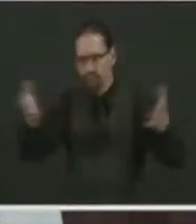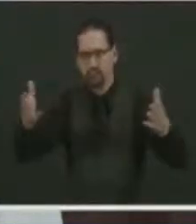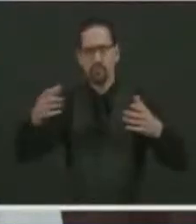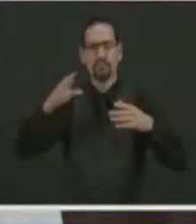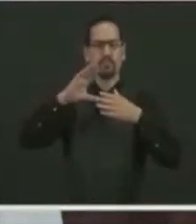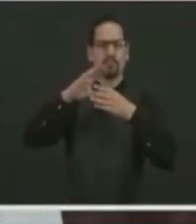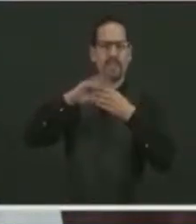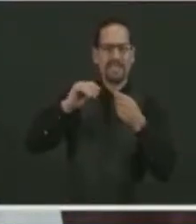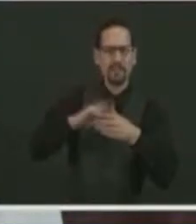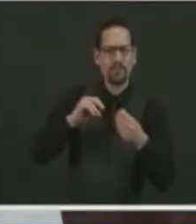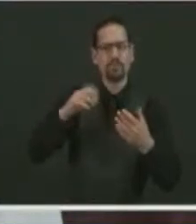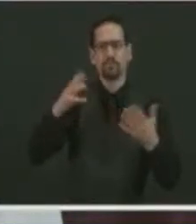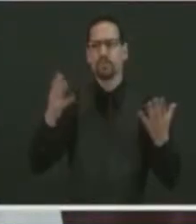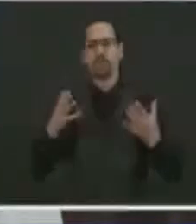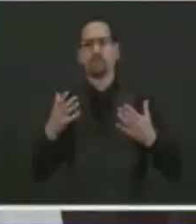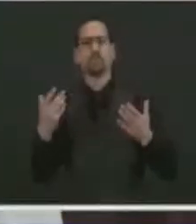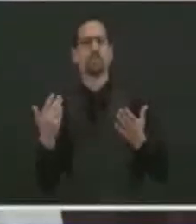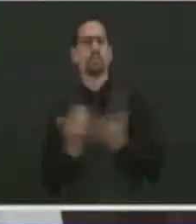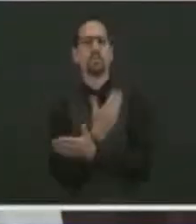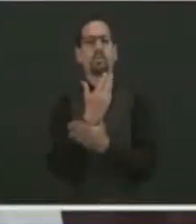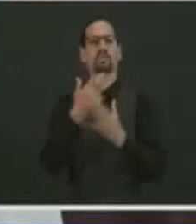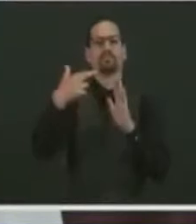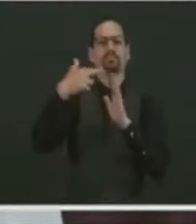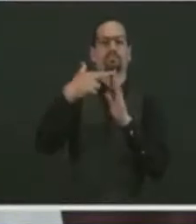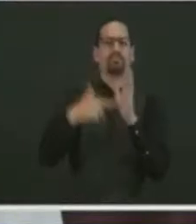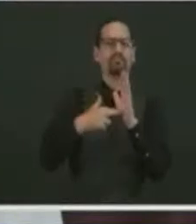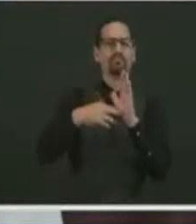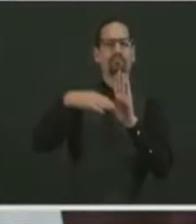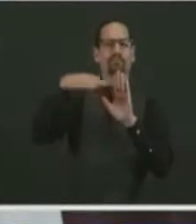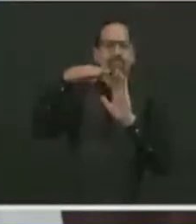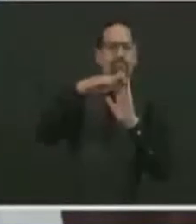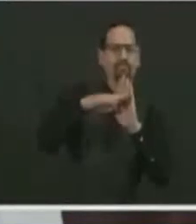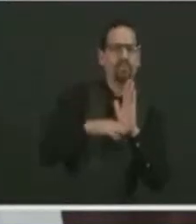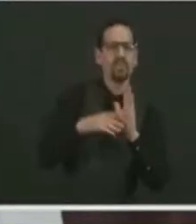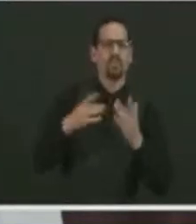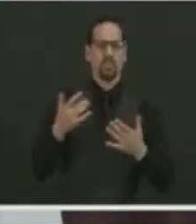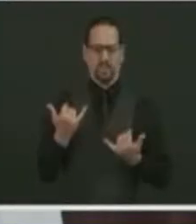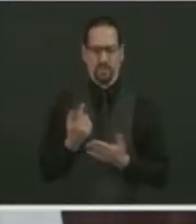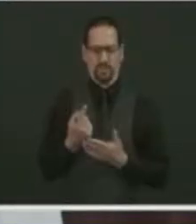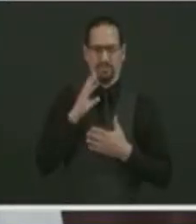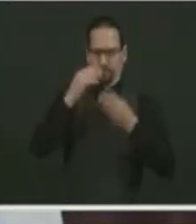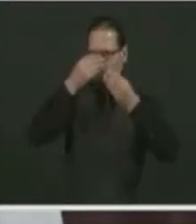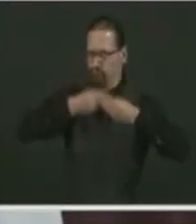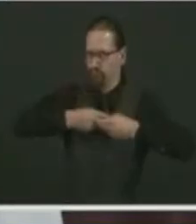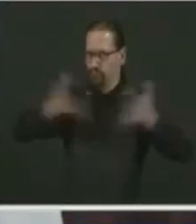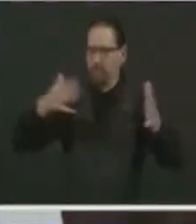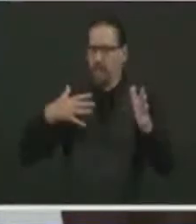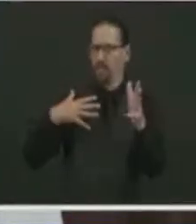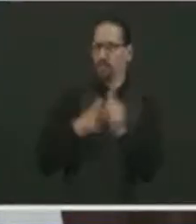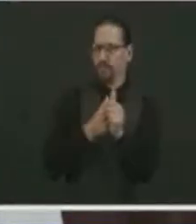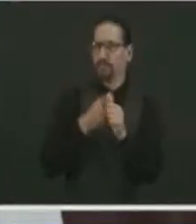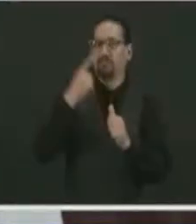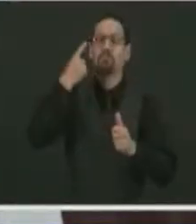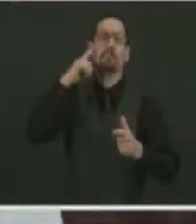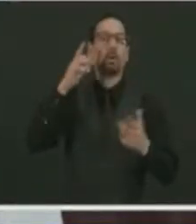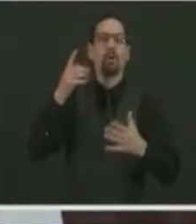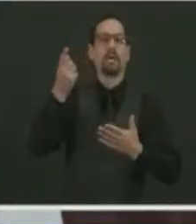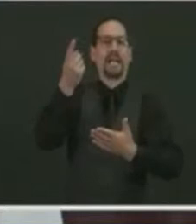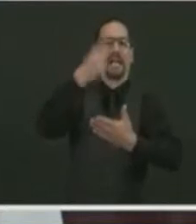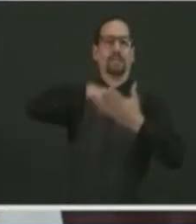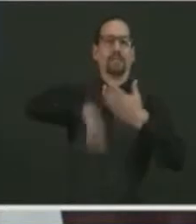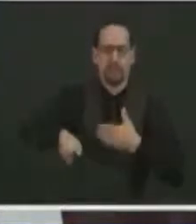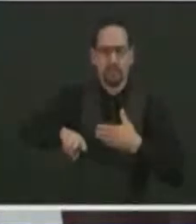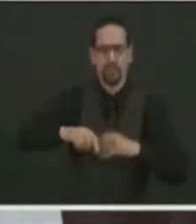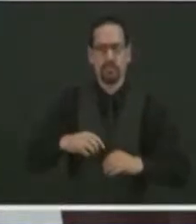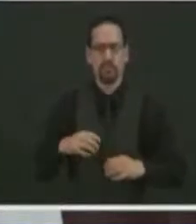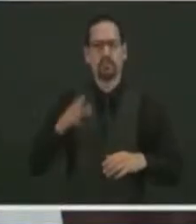regulations as we embark on the beginning of phase 2, hopefully next week. Earlier today, we posted the guidance